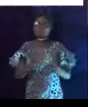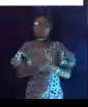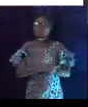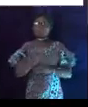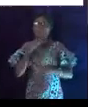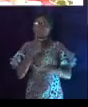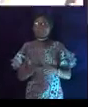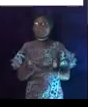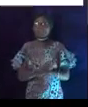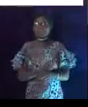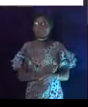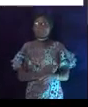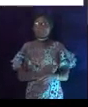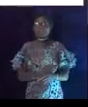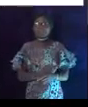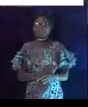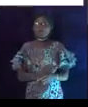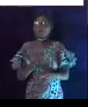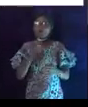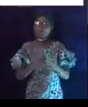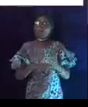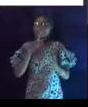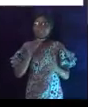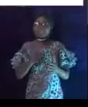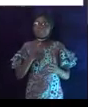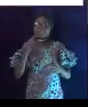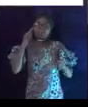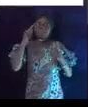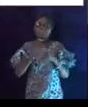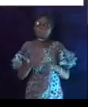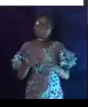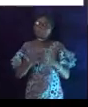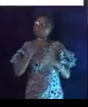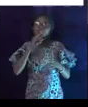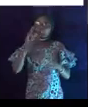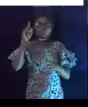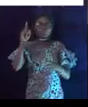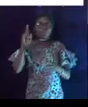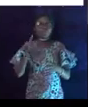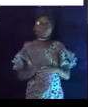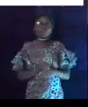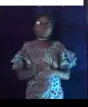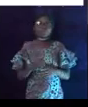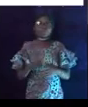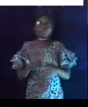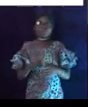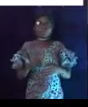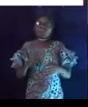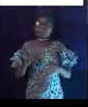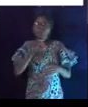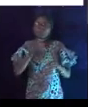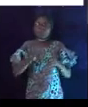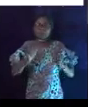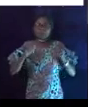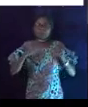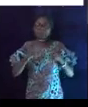your workings and see where you've probably gone wrong. But if you got all this, then you deserve to be celebrated and I give you a cheer.